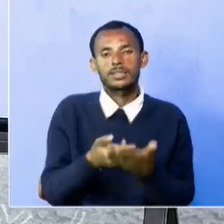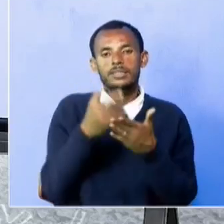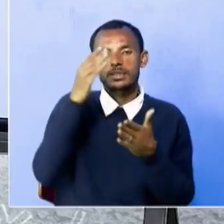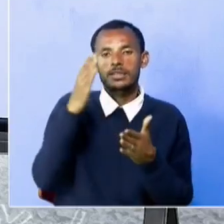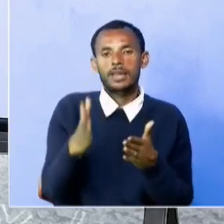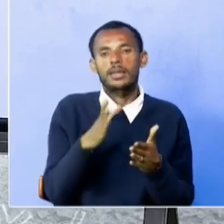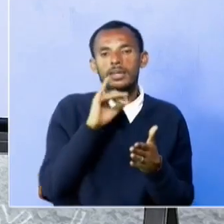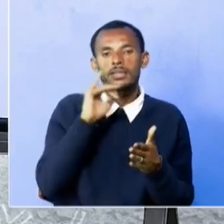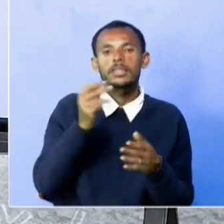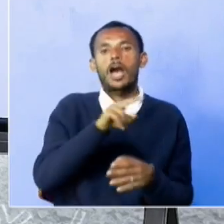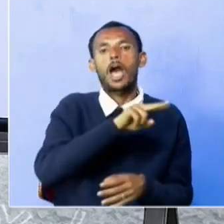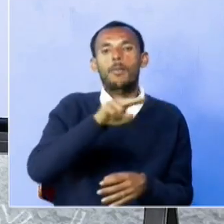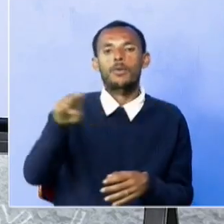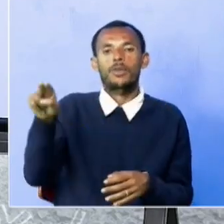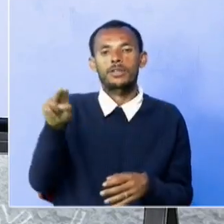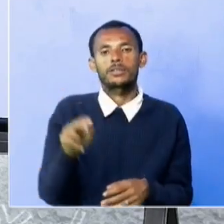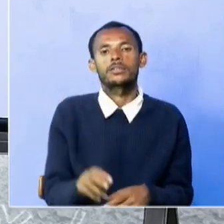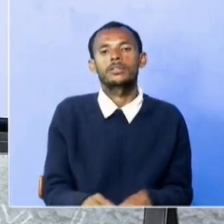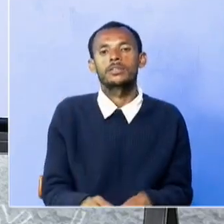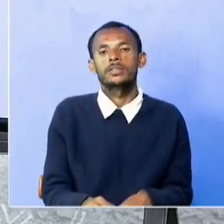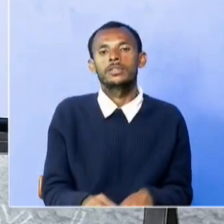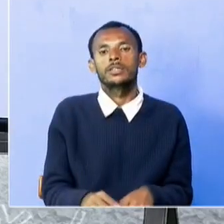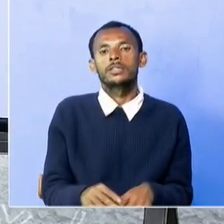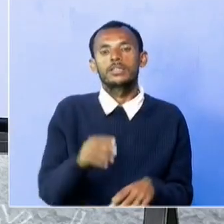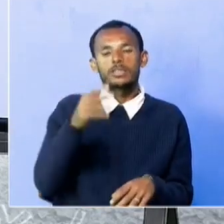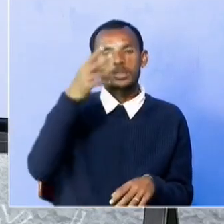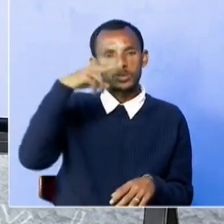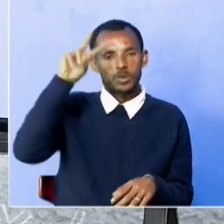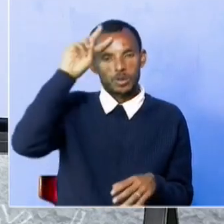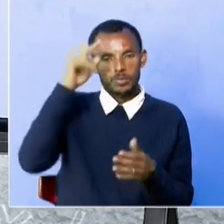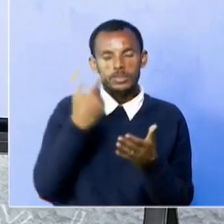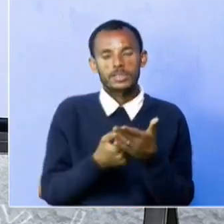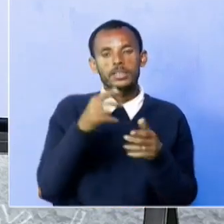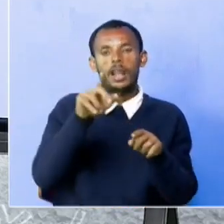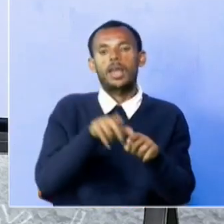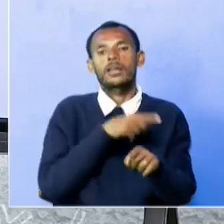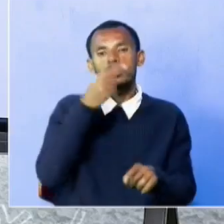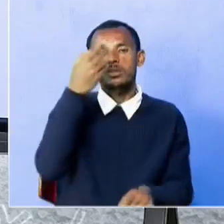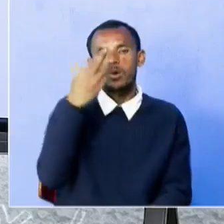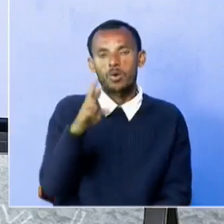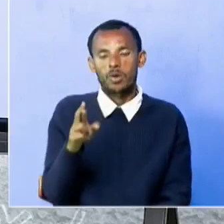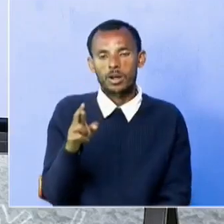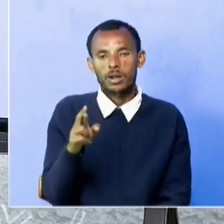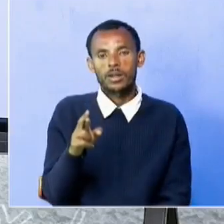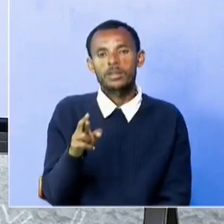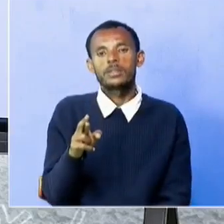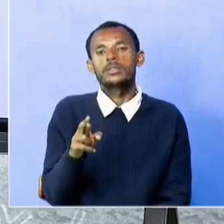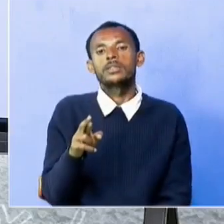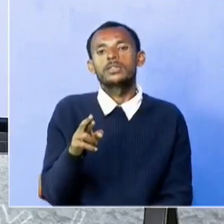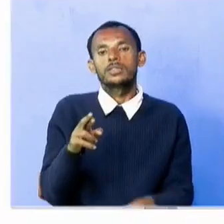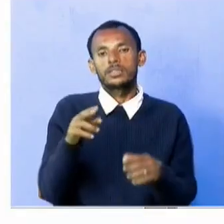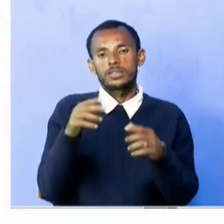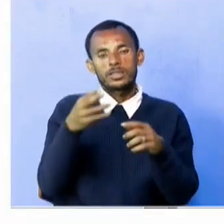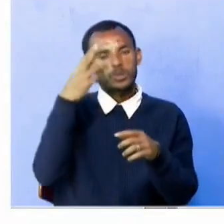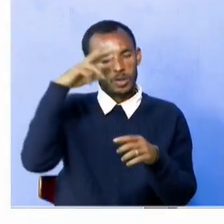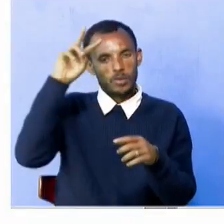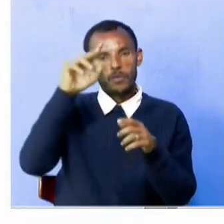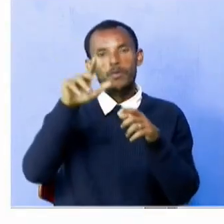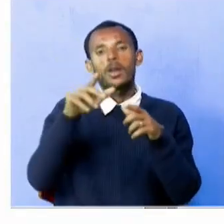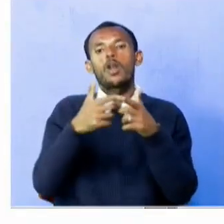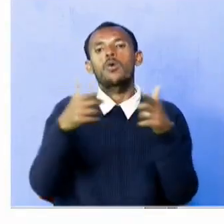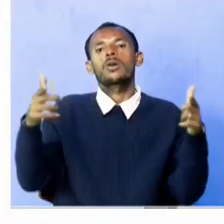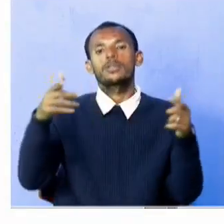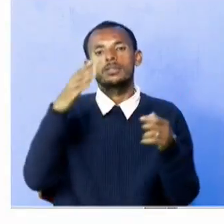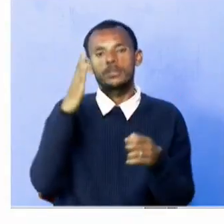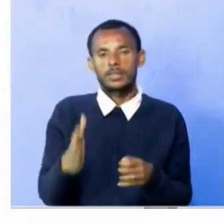the hypotenuse. So the square of this length, or the square of the longest side, is equal